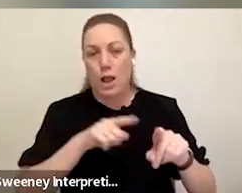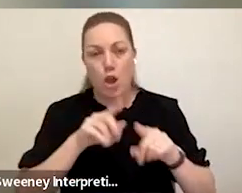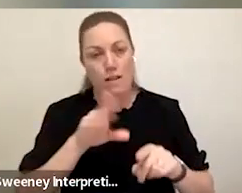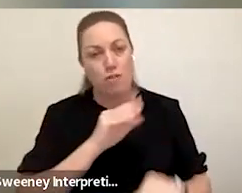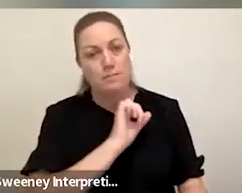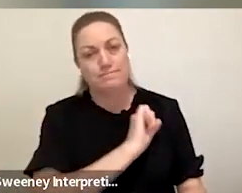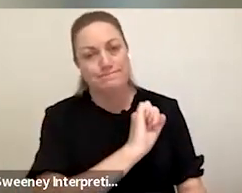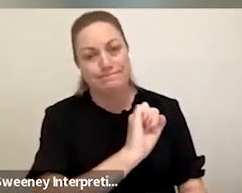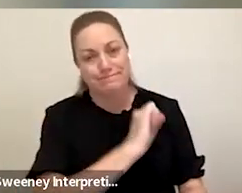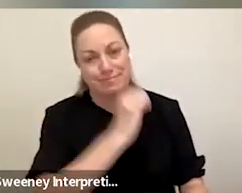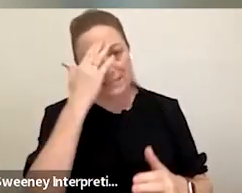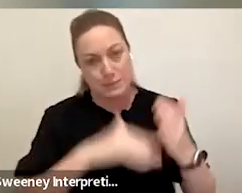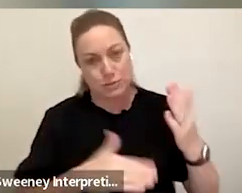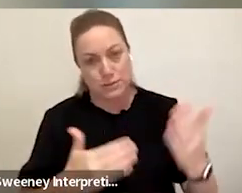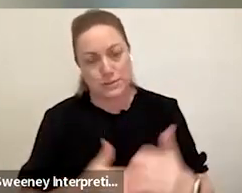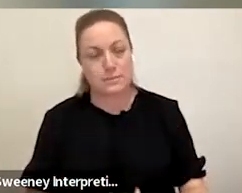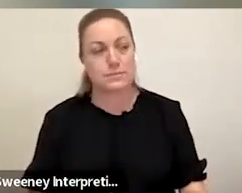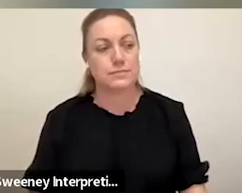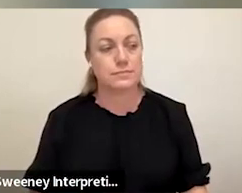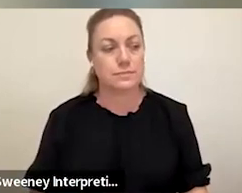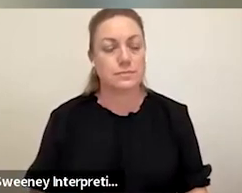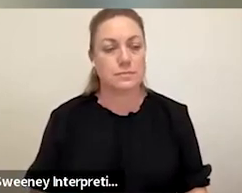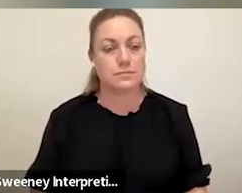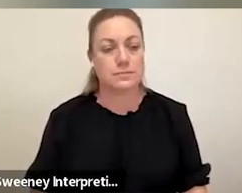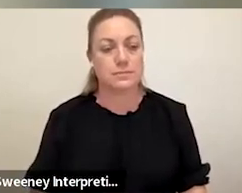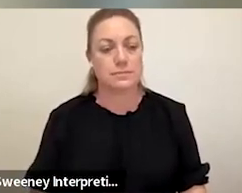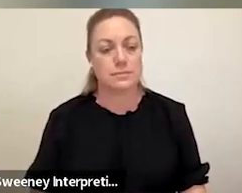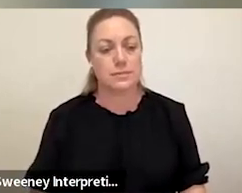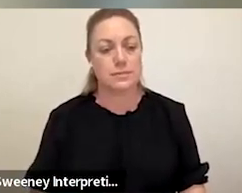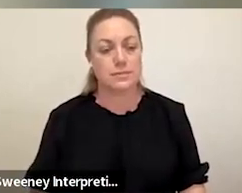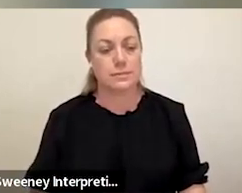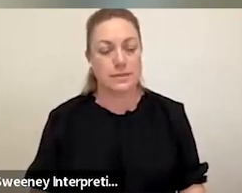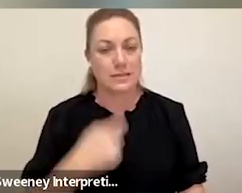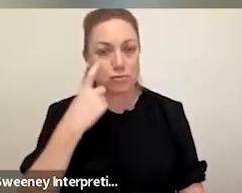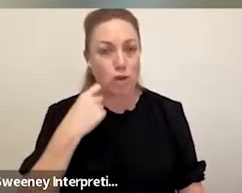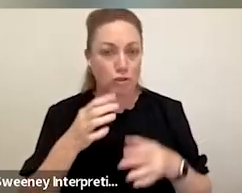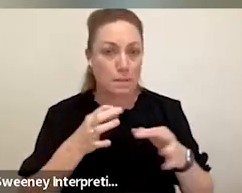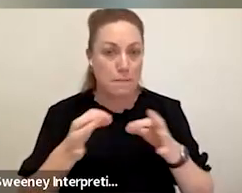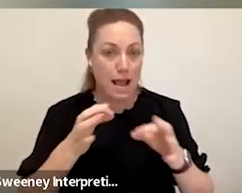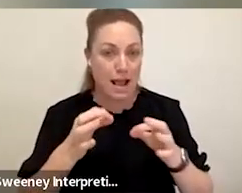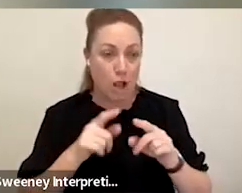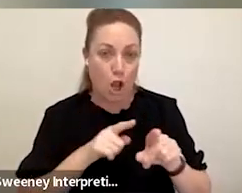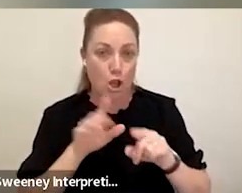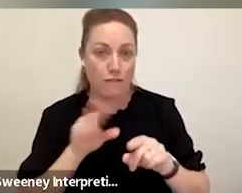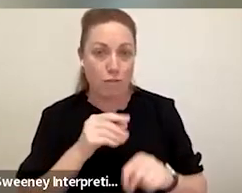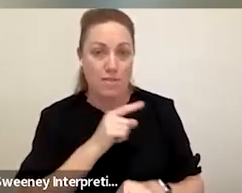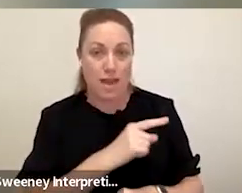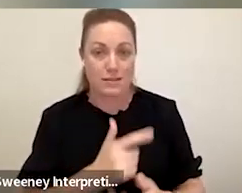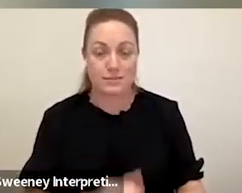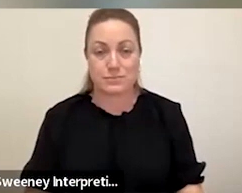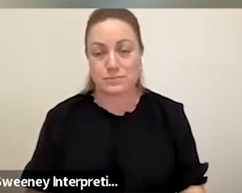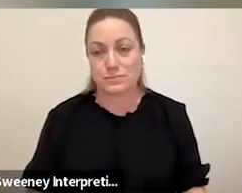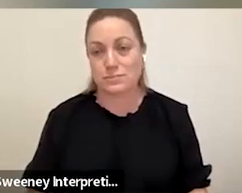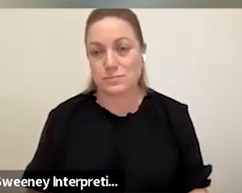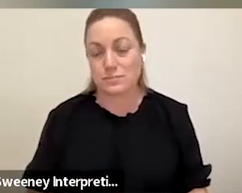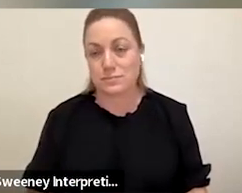in emergency situations and try and put a plan in place from that. Yeah.